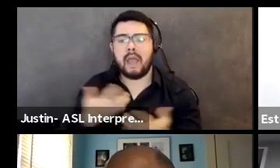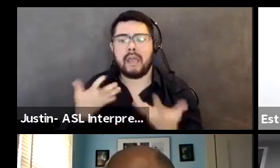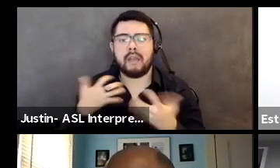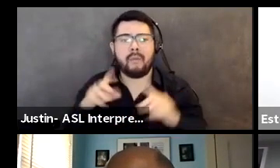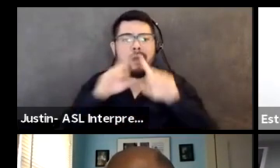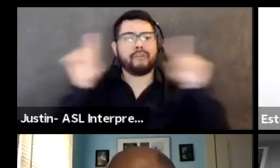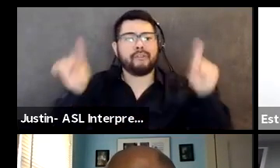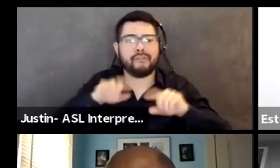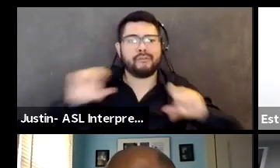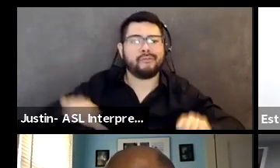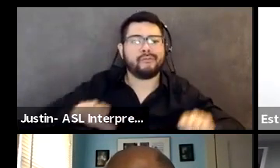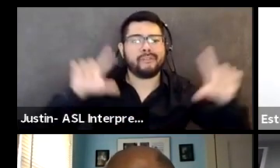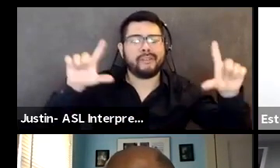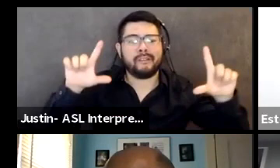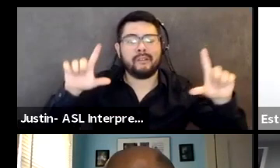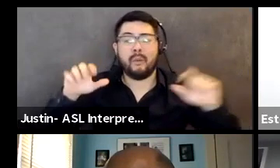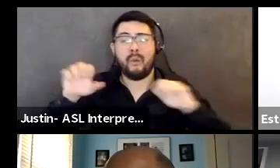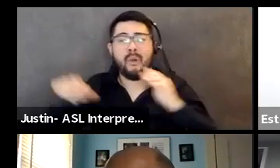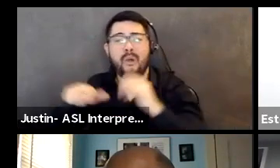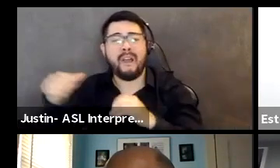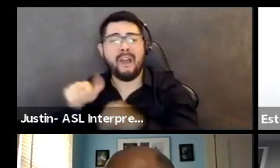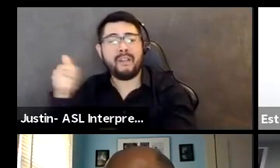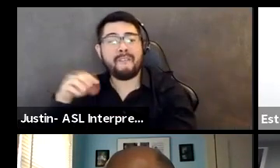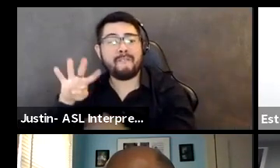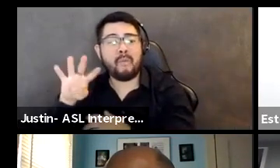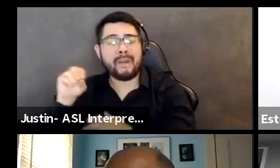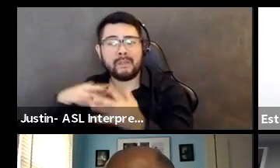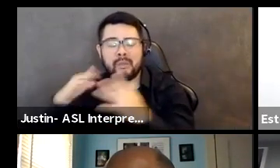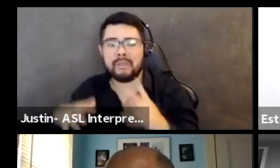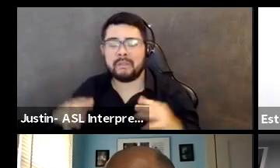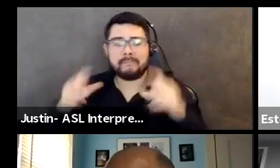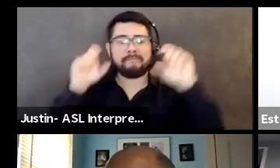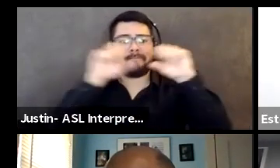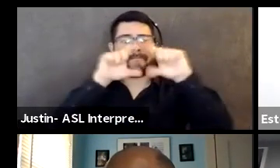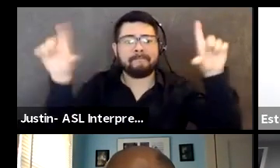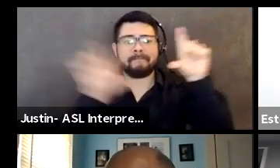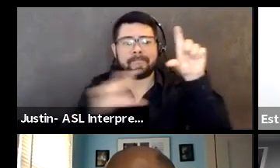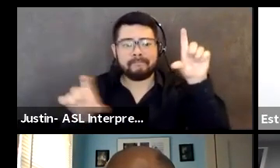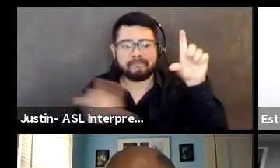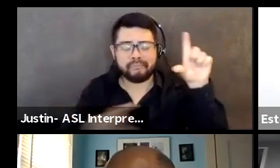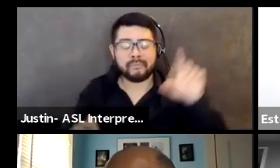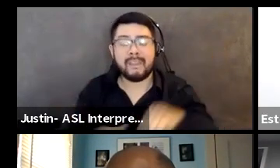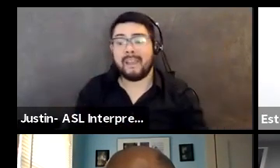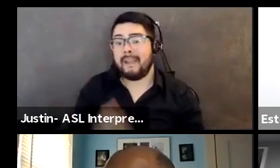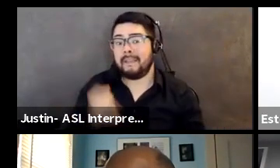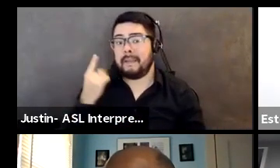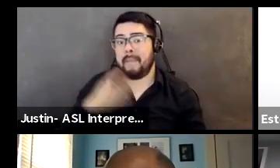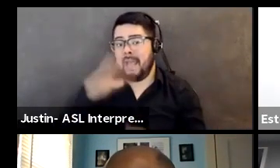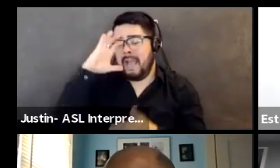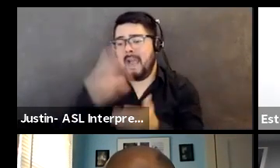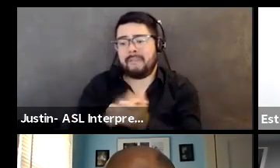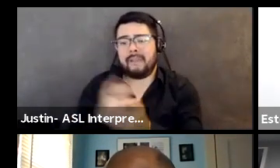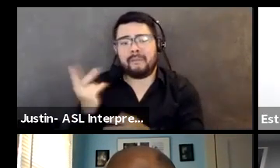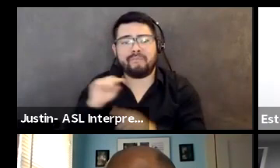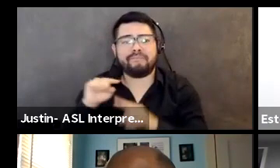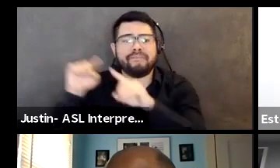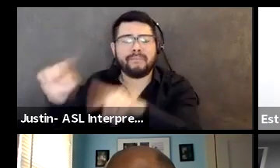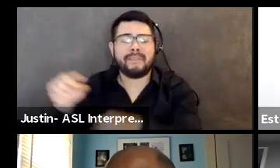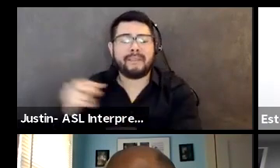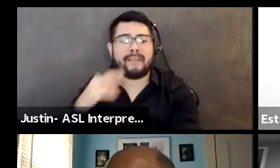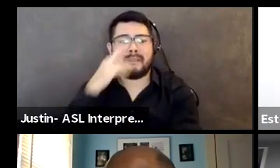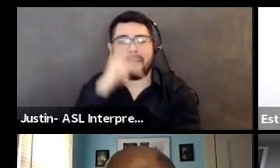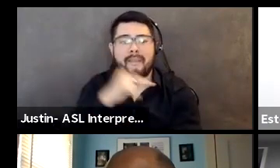over 40 students she deserves better while my husband and i both attended catholic schools we chose sagan ash so